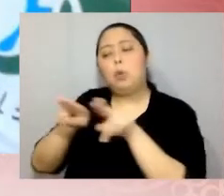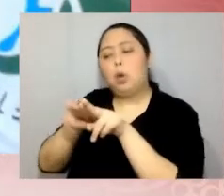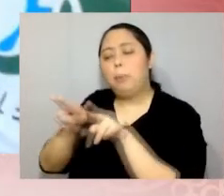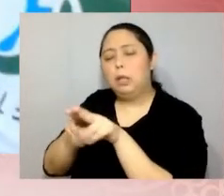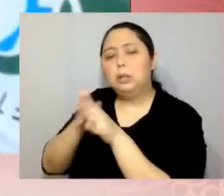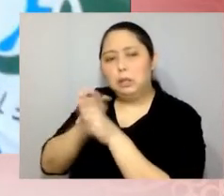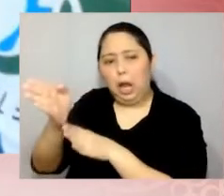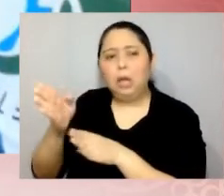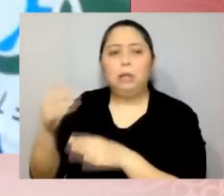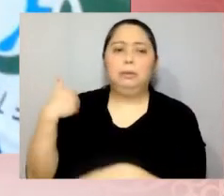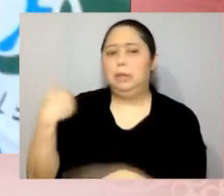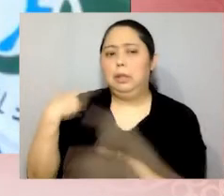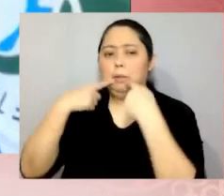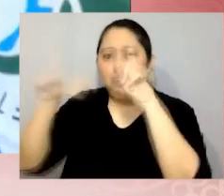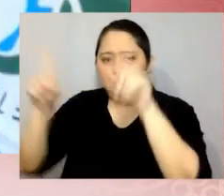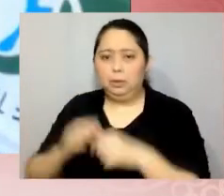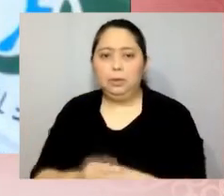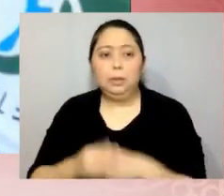decommissioning process.